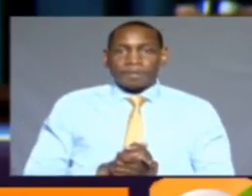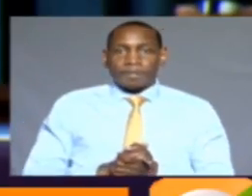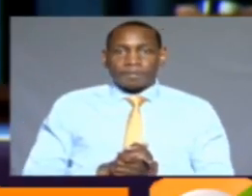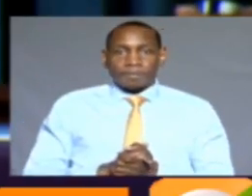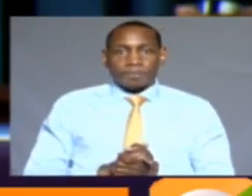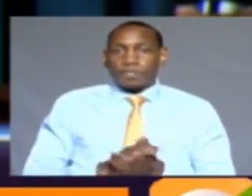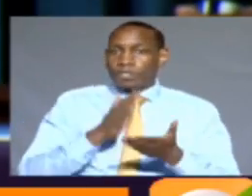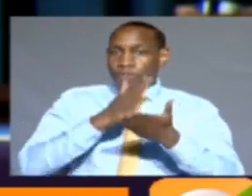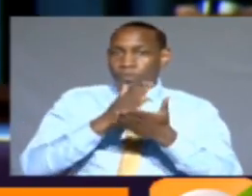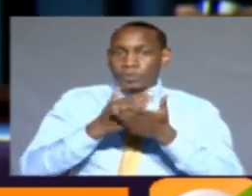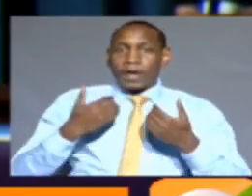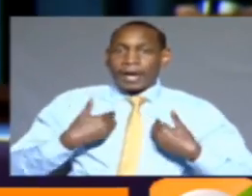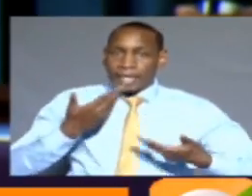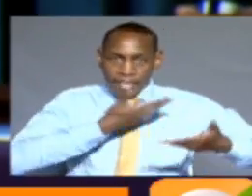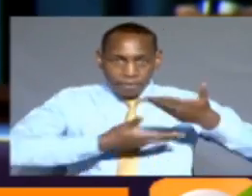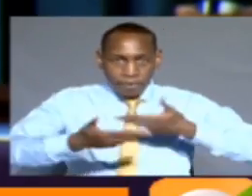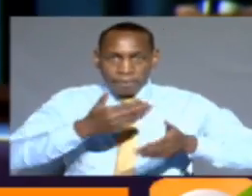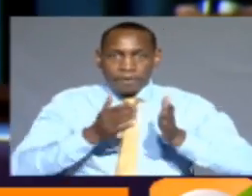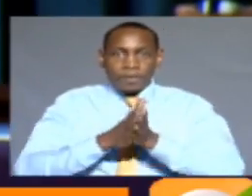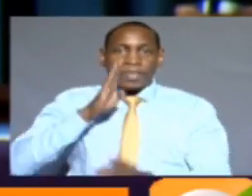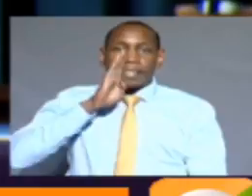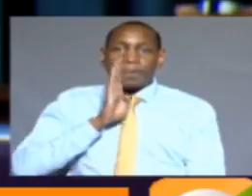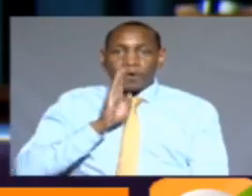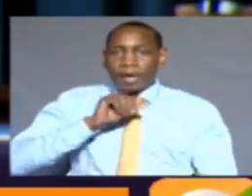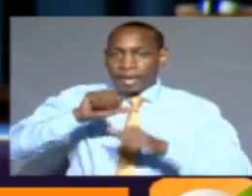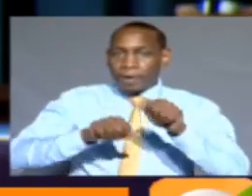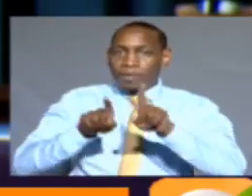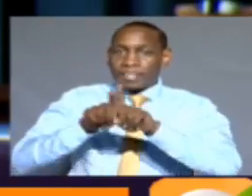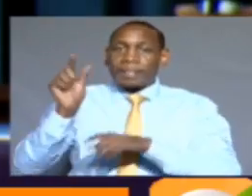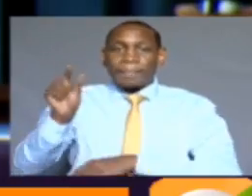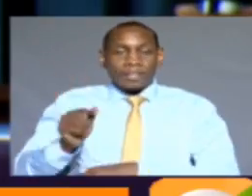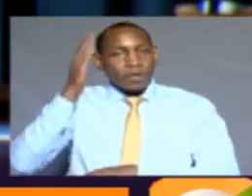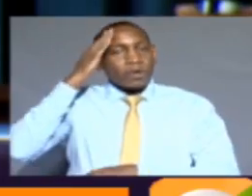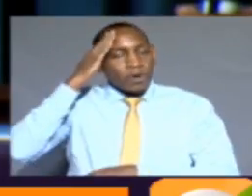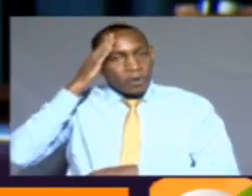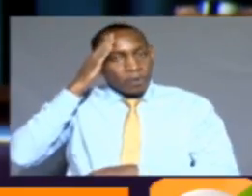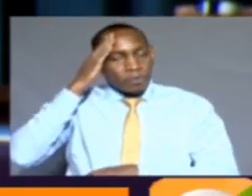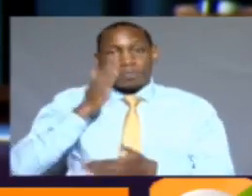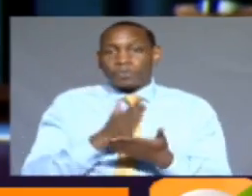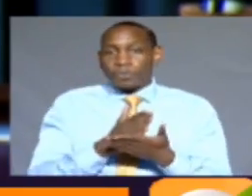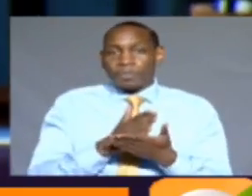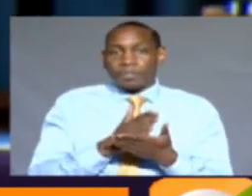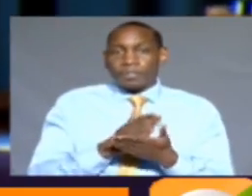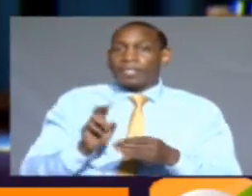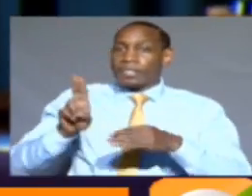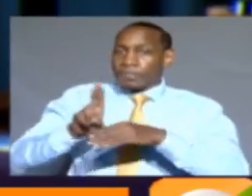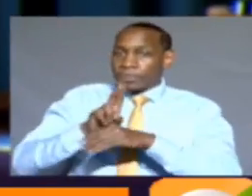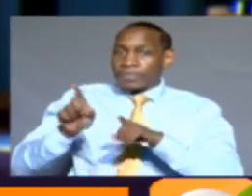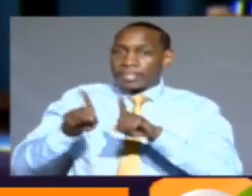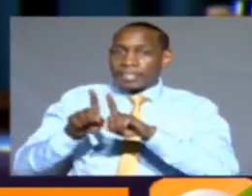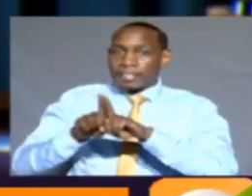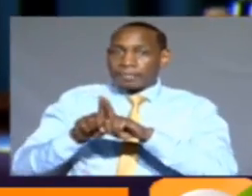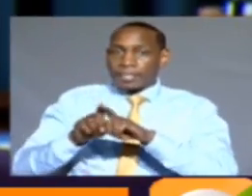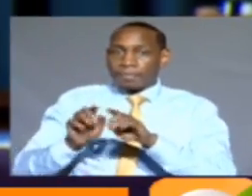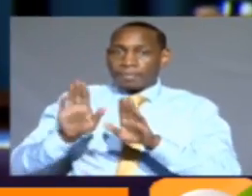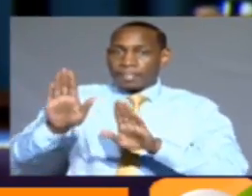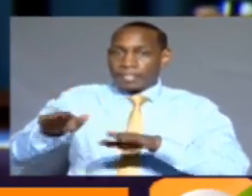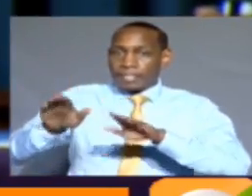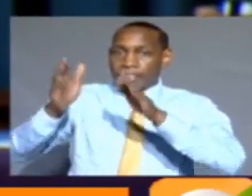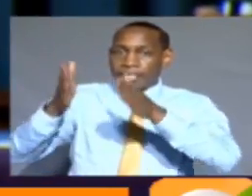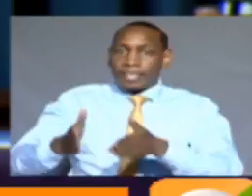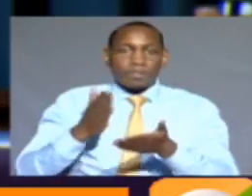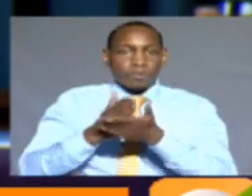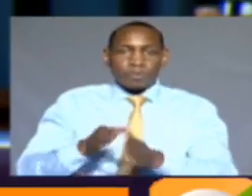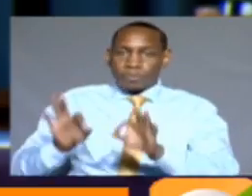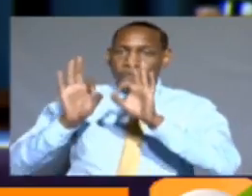I actually did have a conversation with Bob once about that tailor. I know that tailor. I use that tailor. He's a